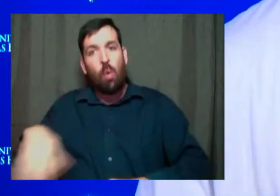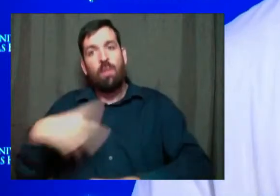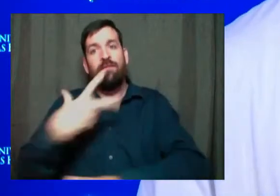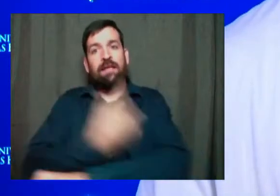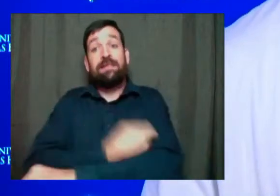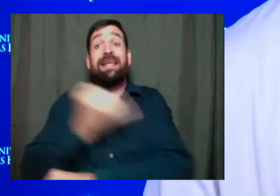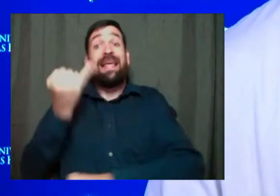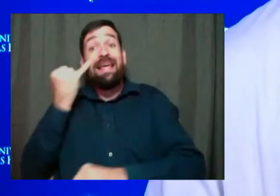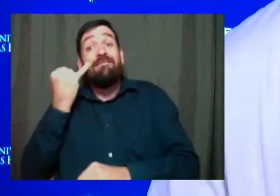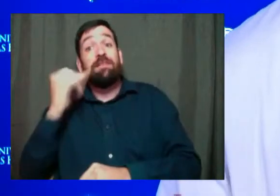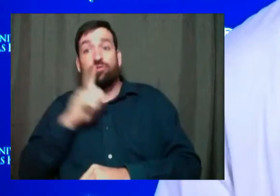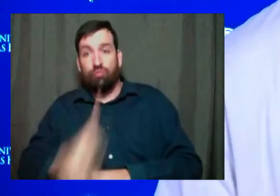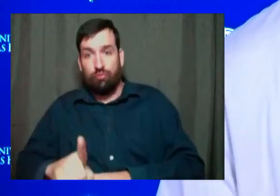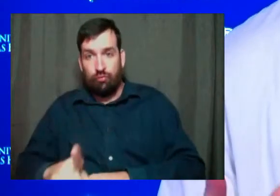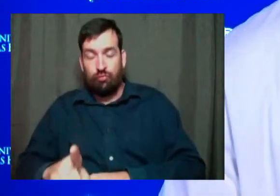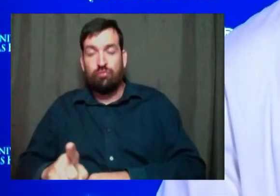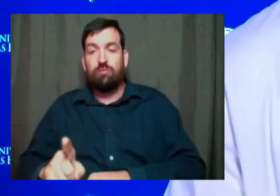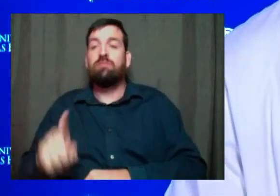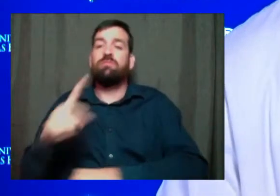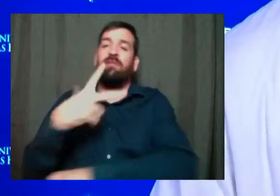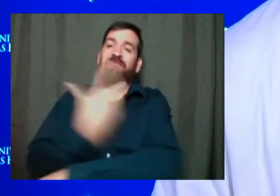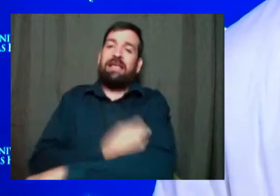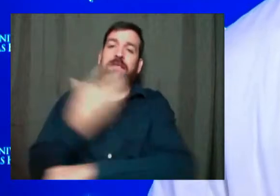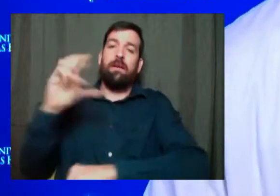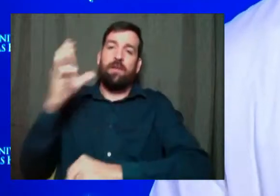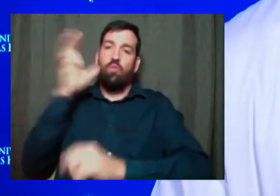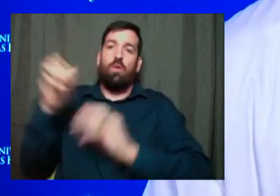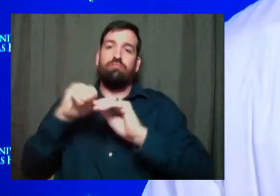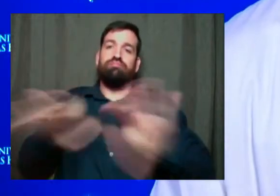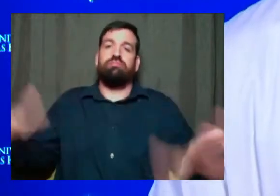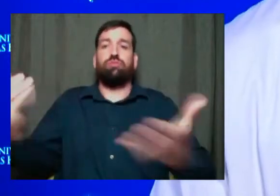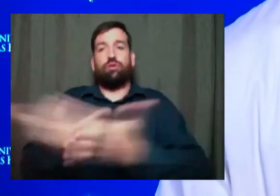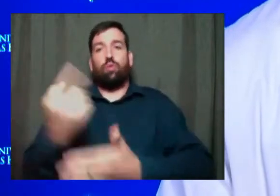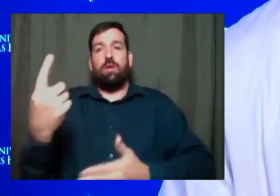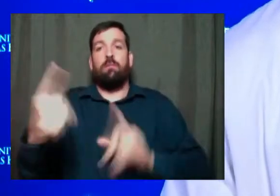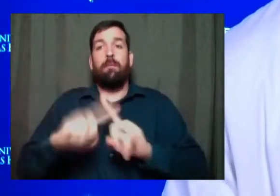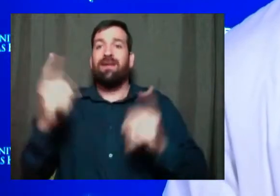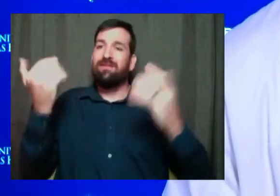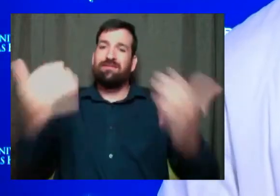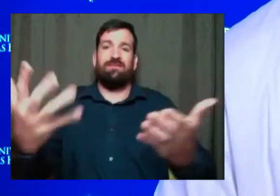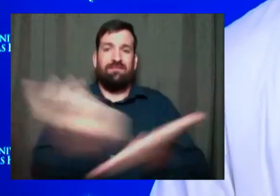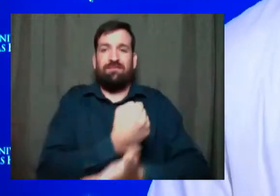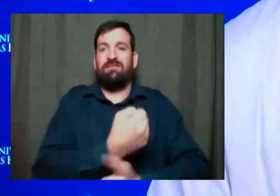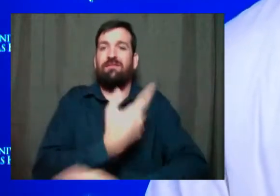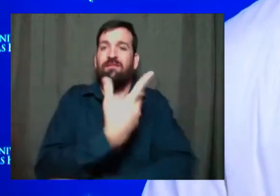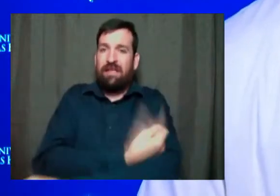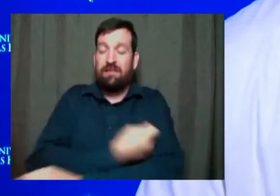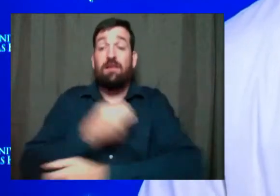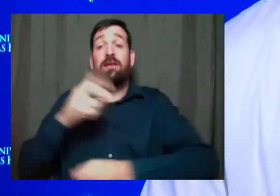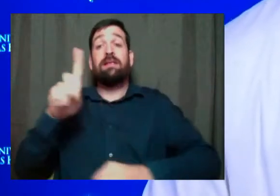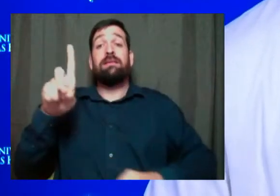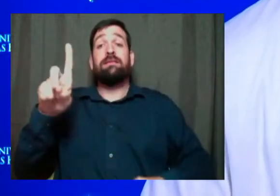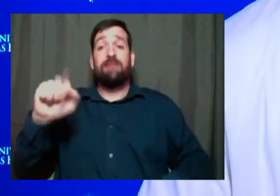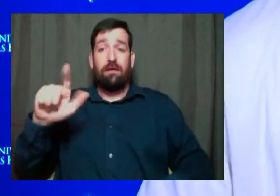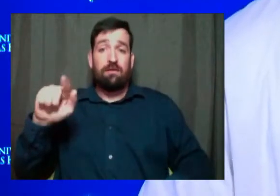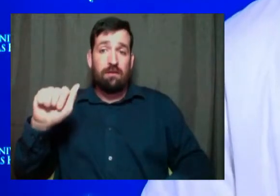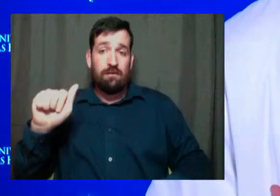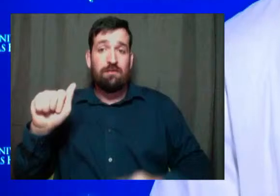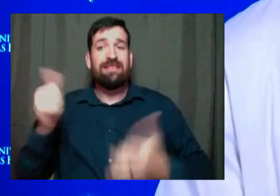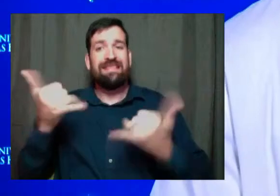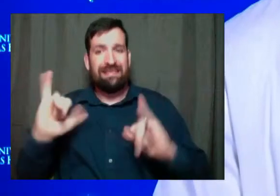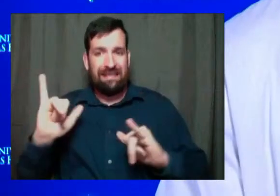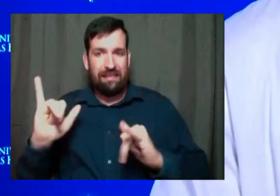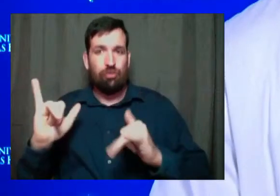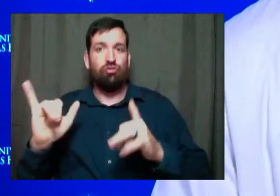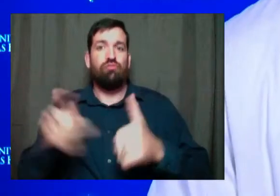true, we'll be coming out with a new one. But right now, still go get vaccinated. Delta continues to predominate. The issue is